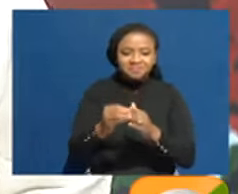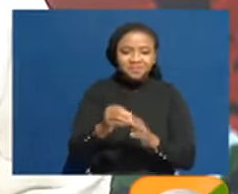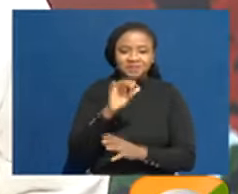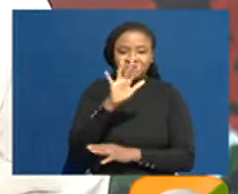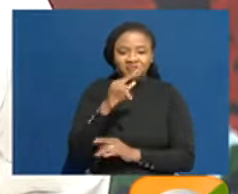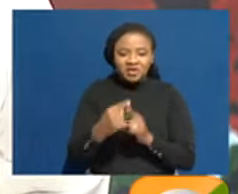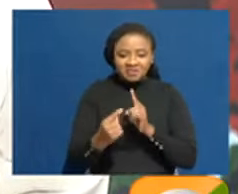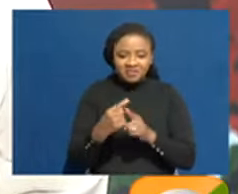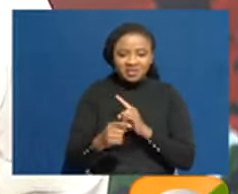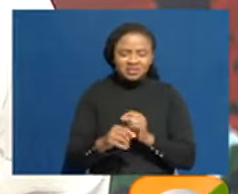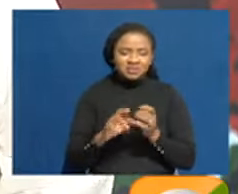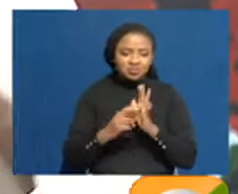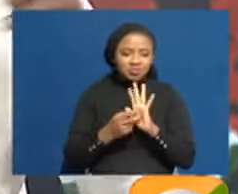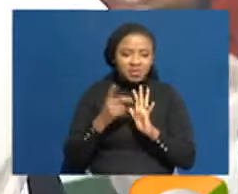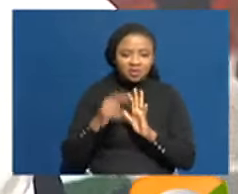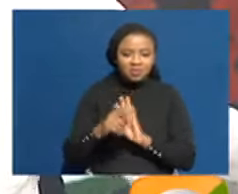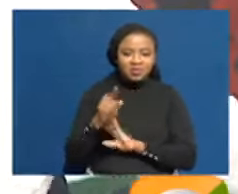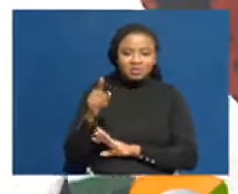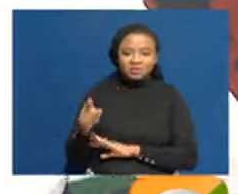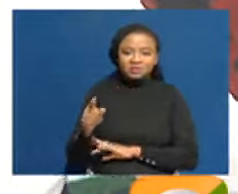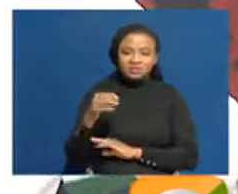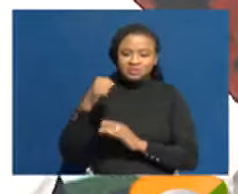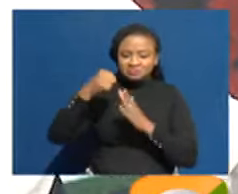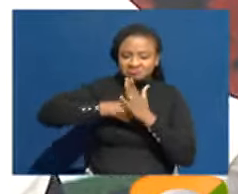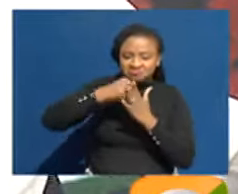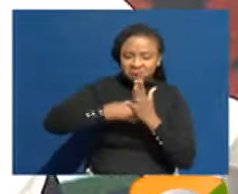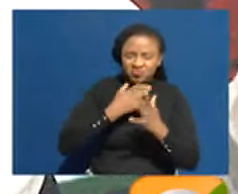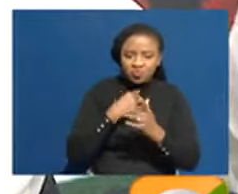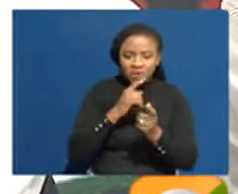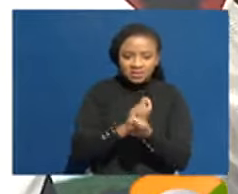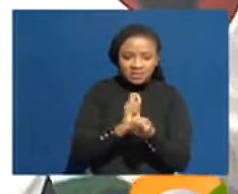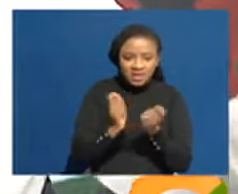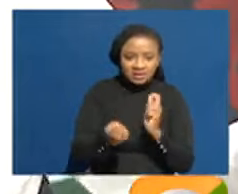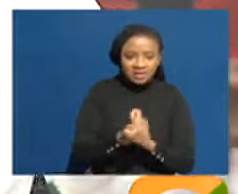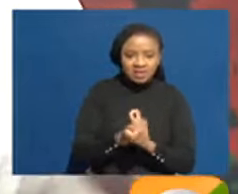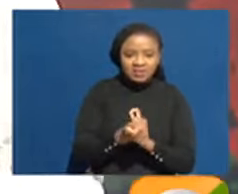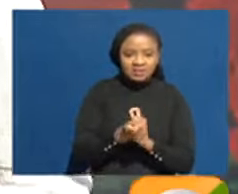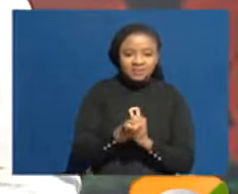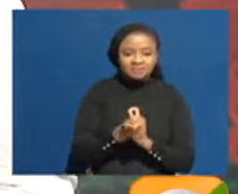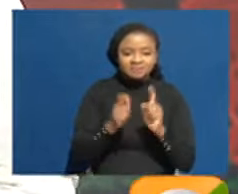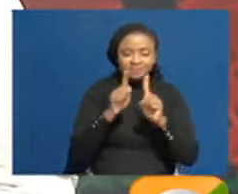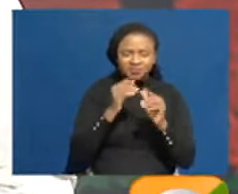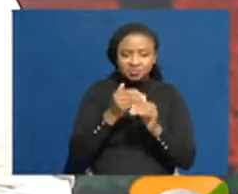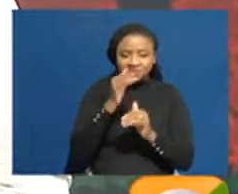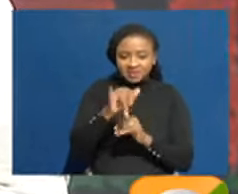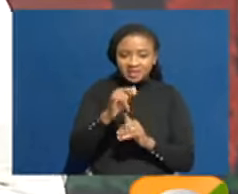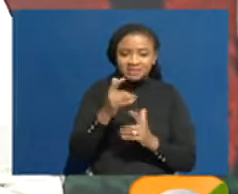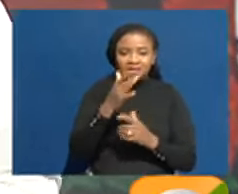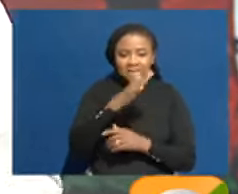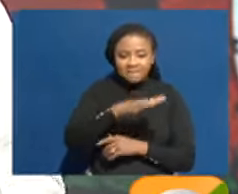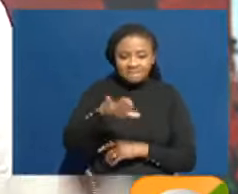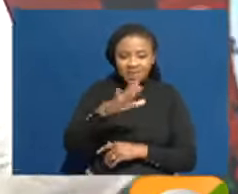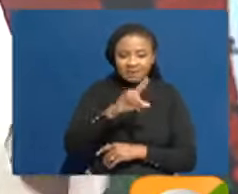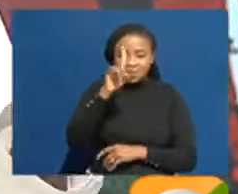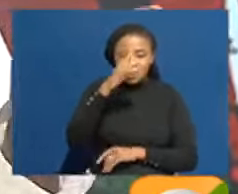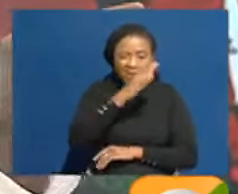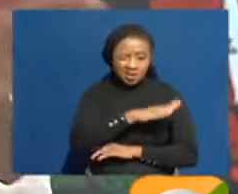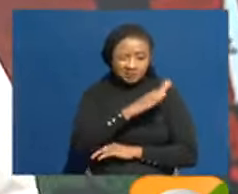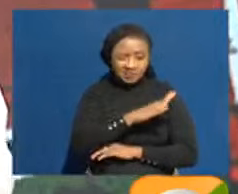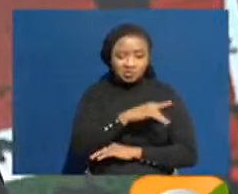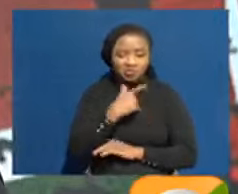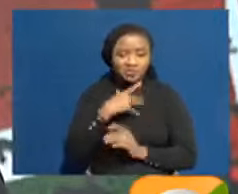out of cabinet. So he pushed an amendment, and Parliament amended the constitution one afternoon and